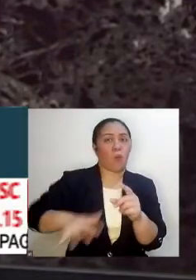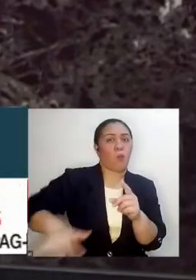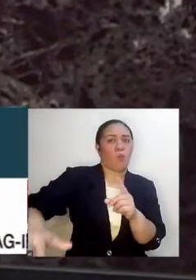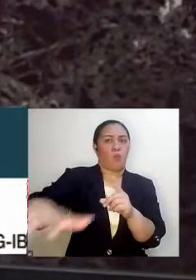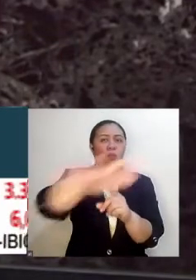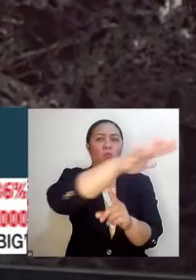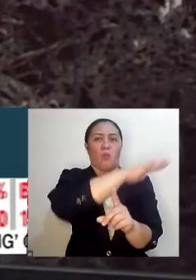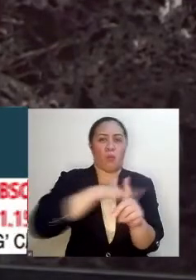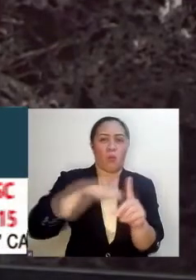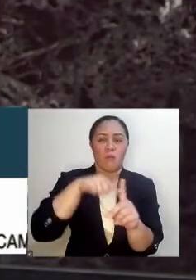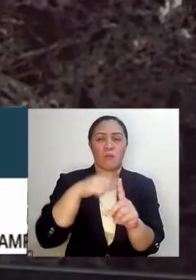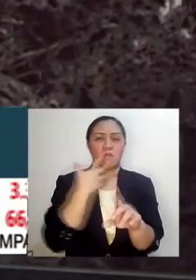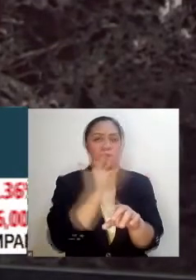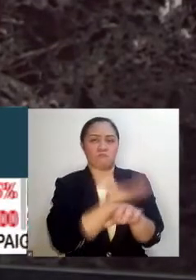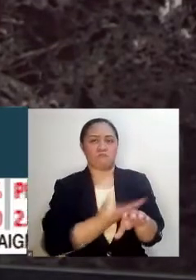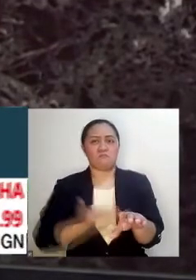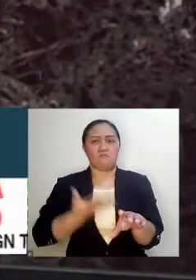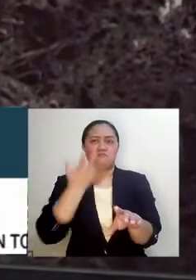begging him to say.